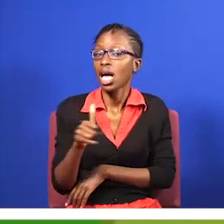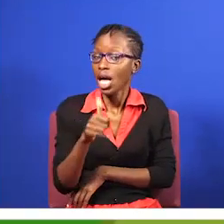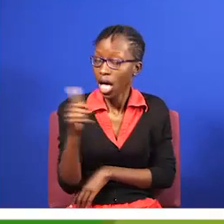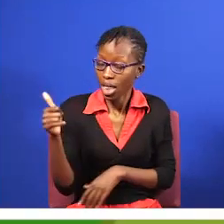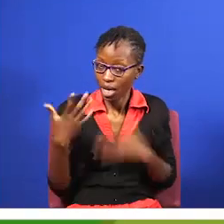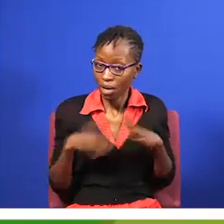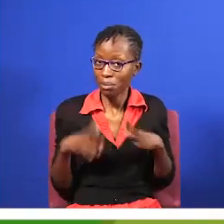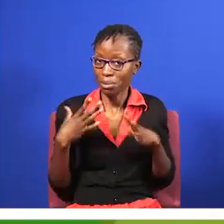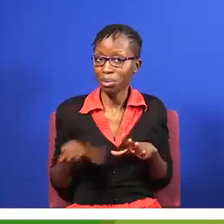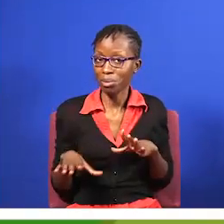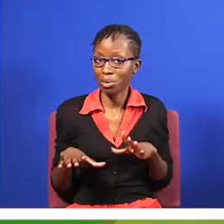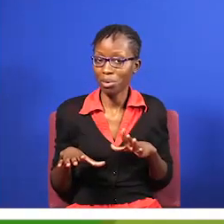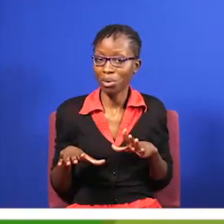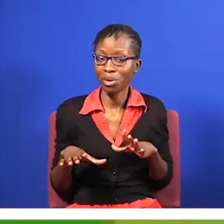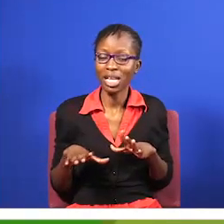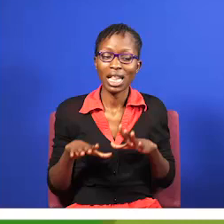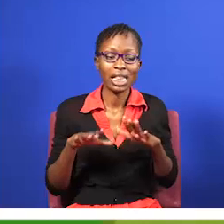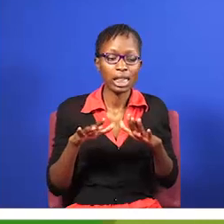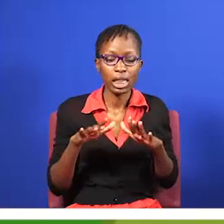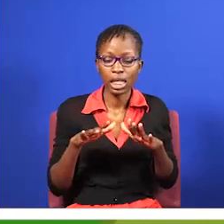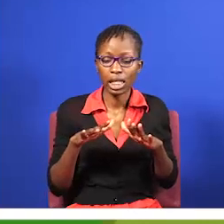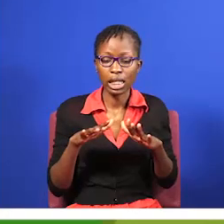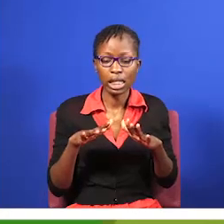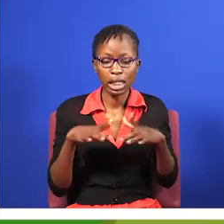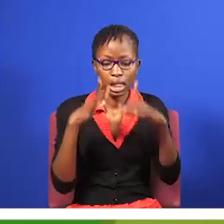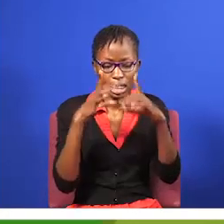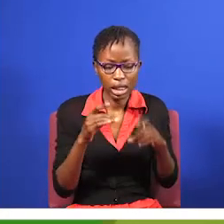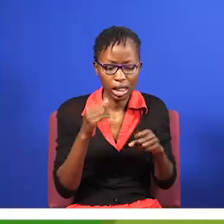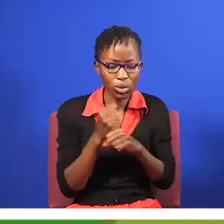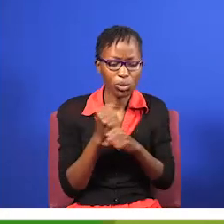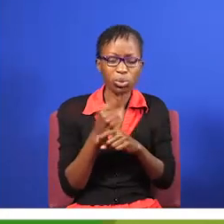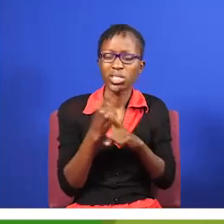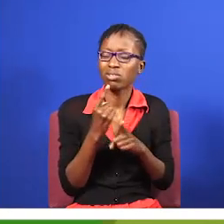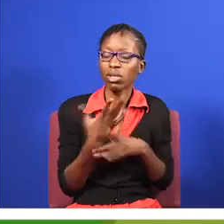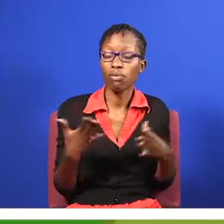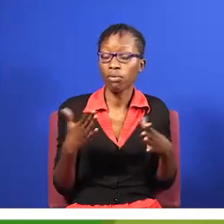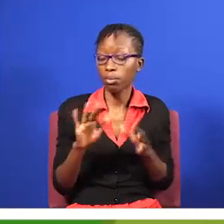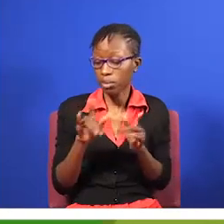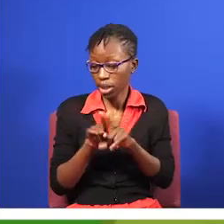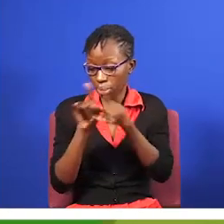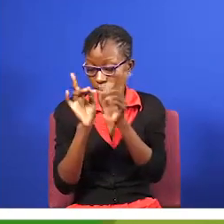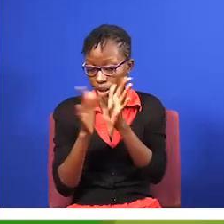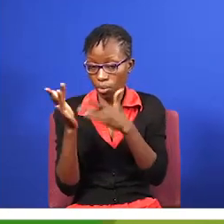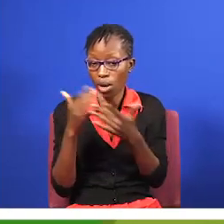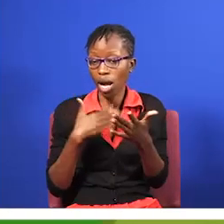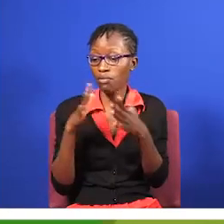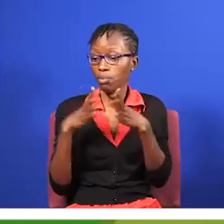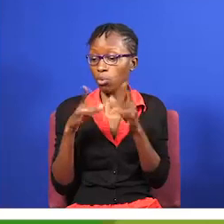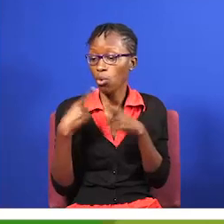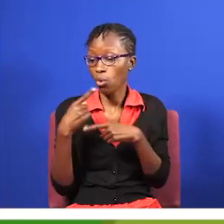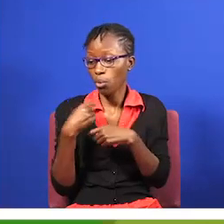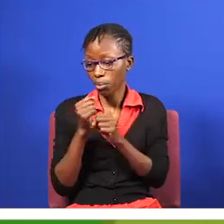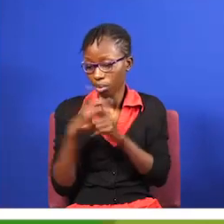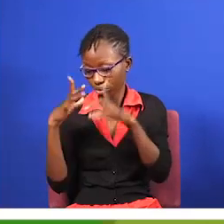Others, they choose to do many other things. In the Bible, we have people that made many